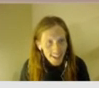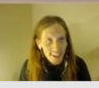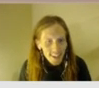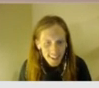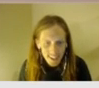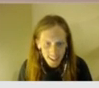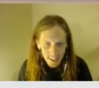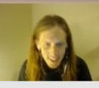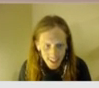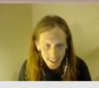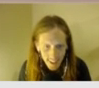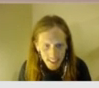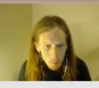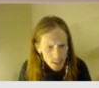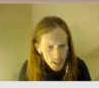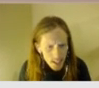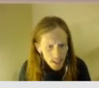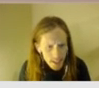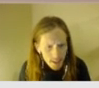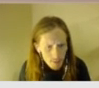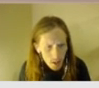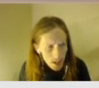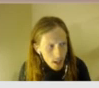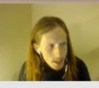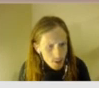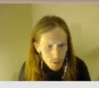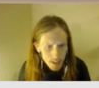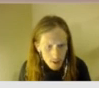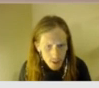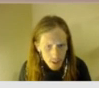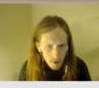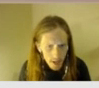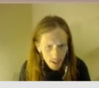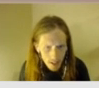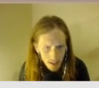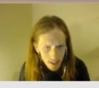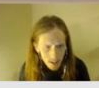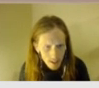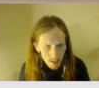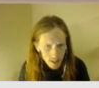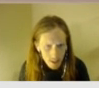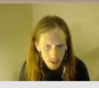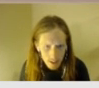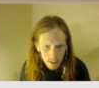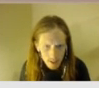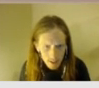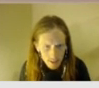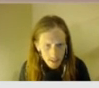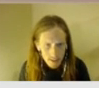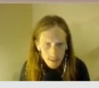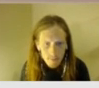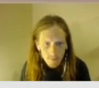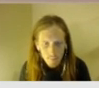Yeah. He's in Dallas, Fort Worth. Awesome. He used to be in Houston though, right? That's possible. It was funny actually. I